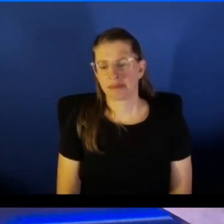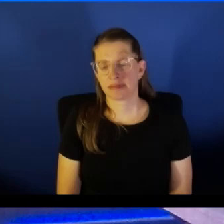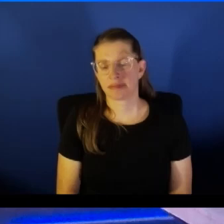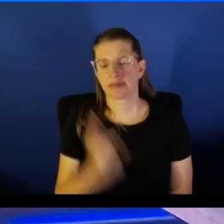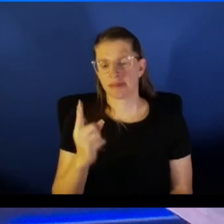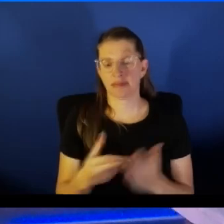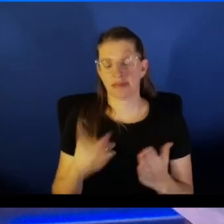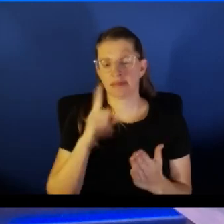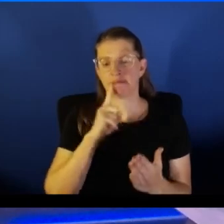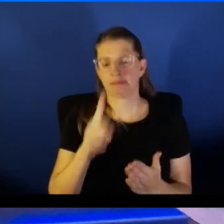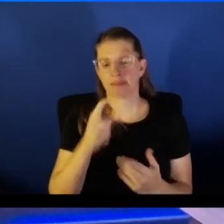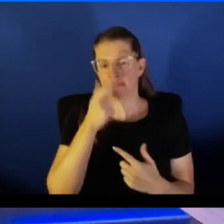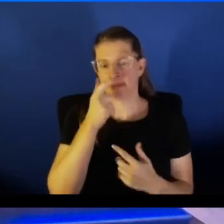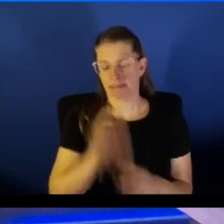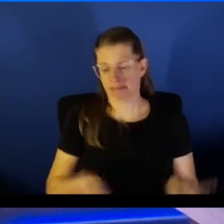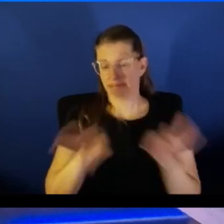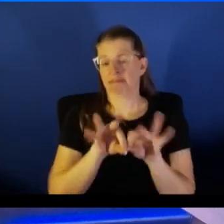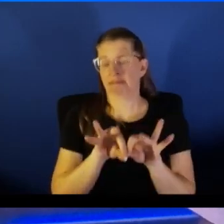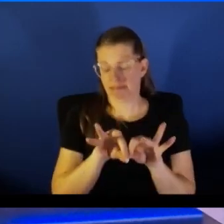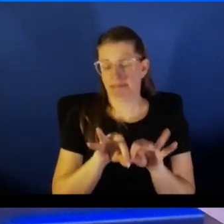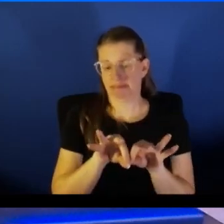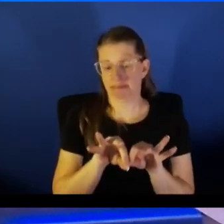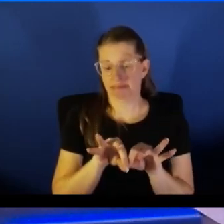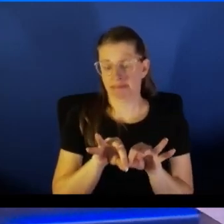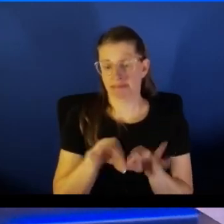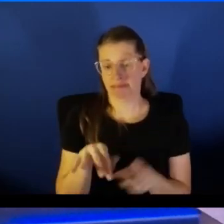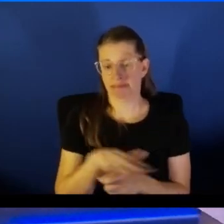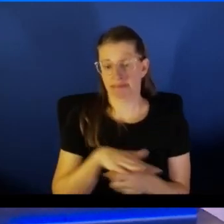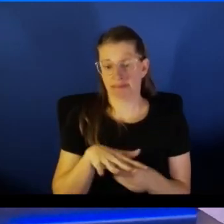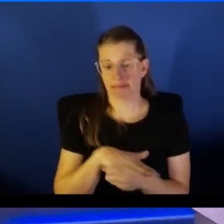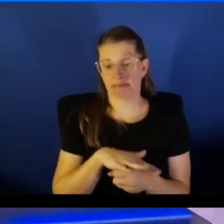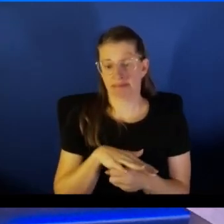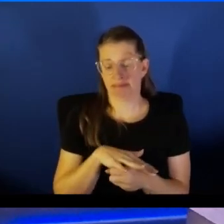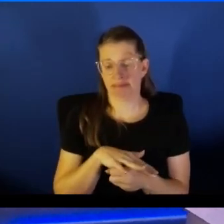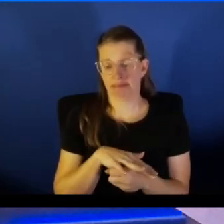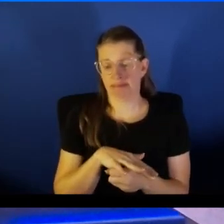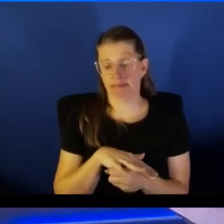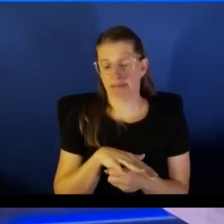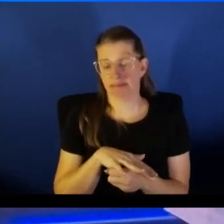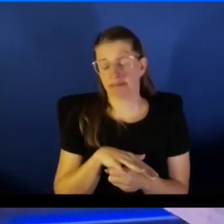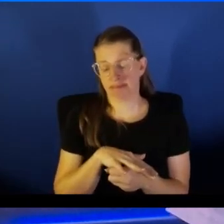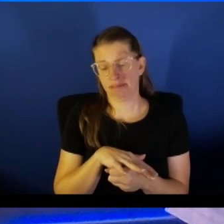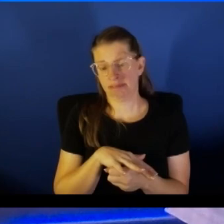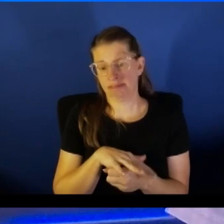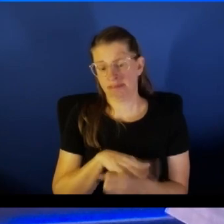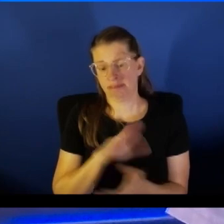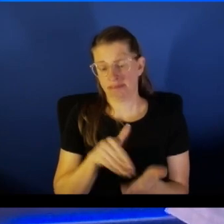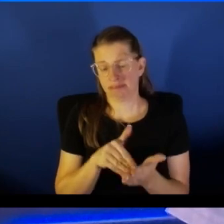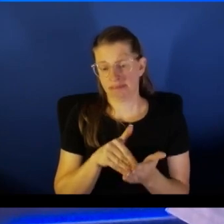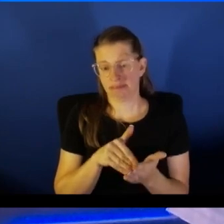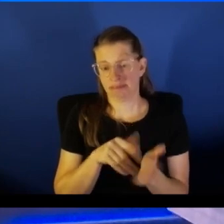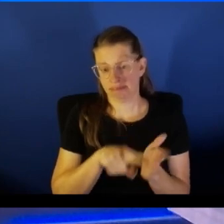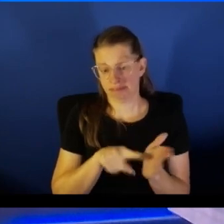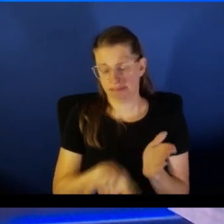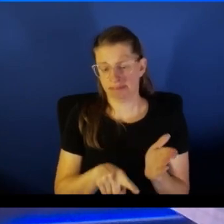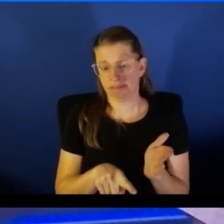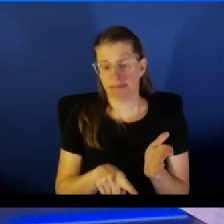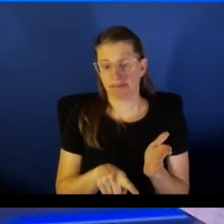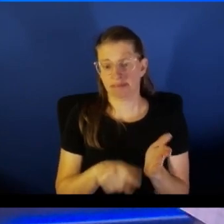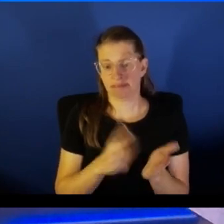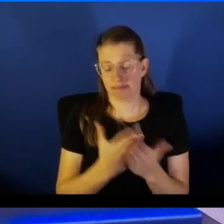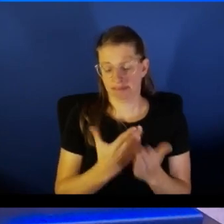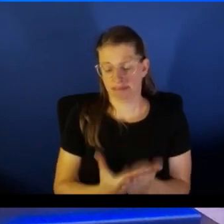really important is that as the Regional Academic Medical Center, we have a lot of evidence-based services and research